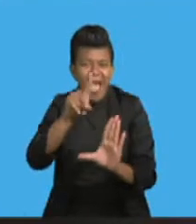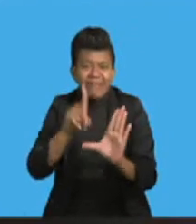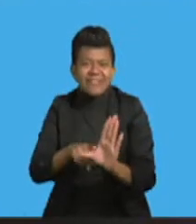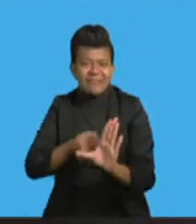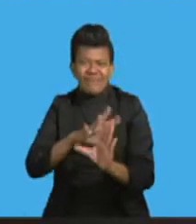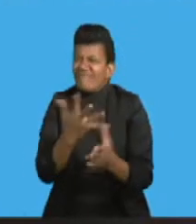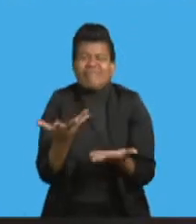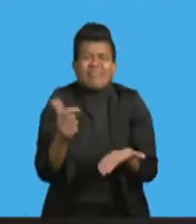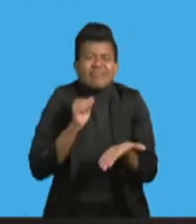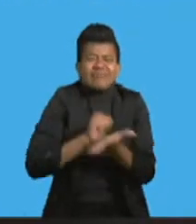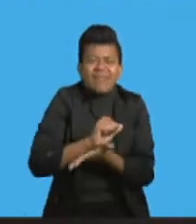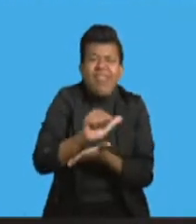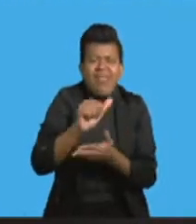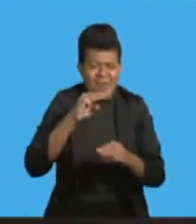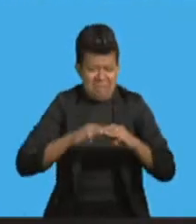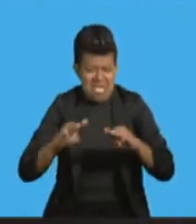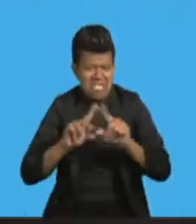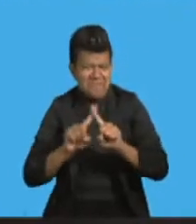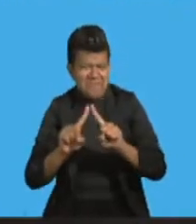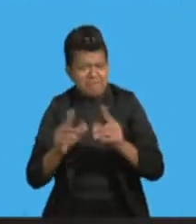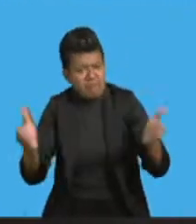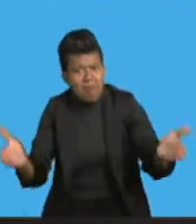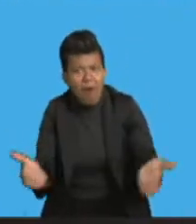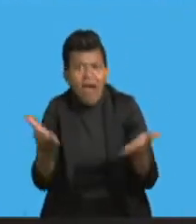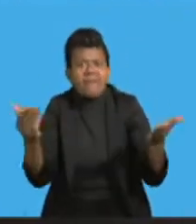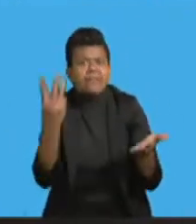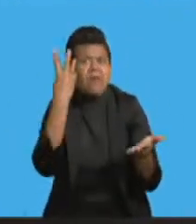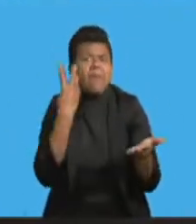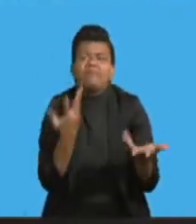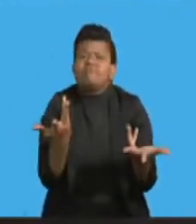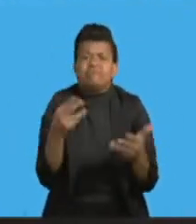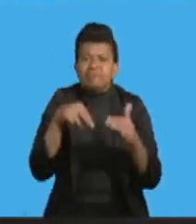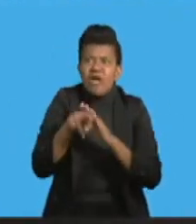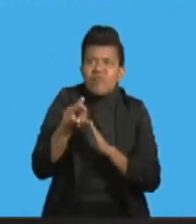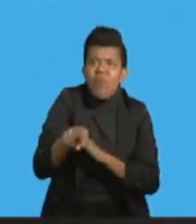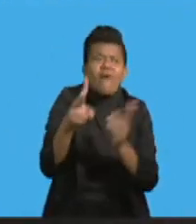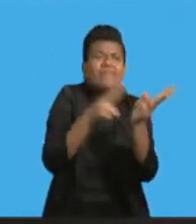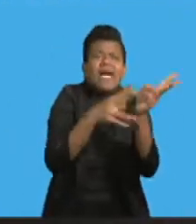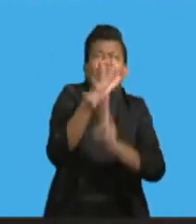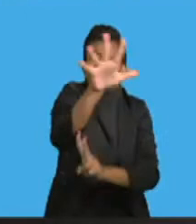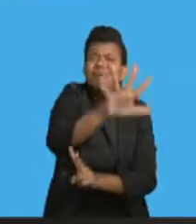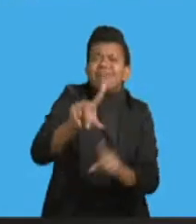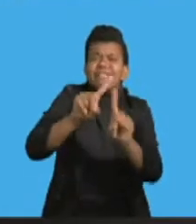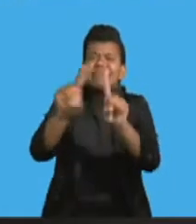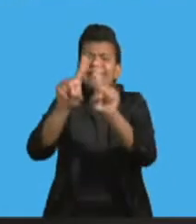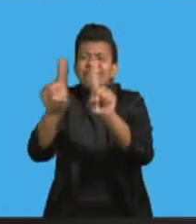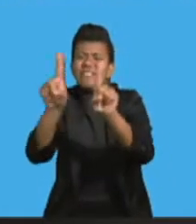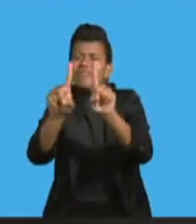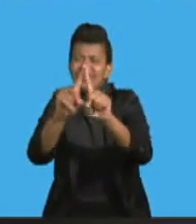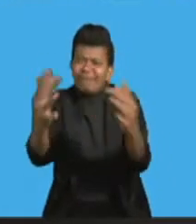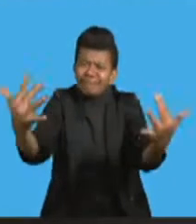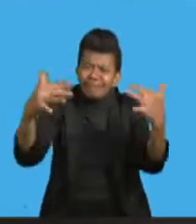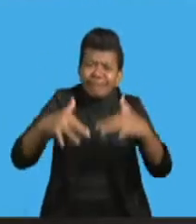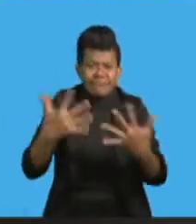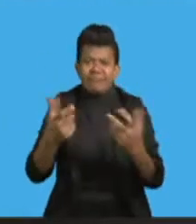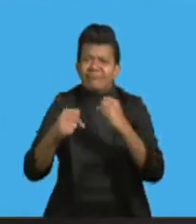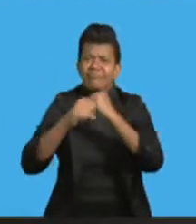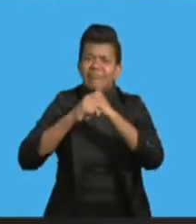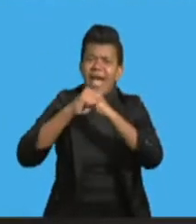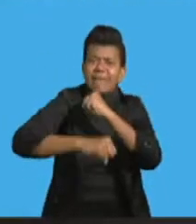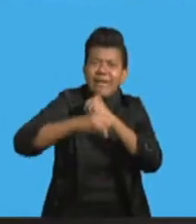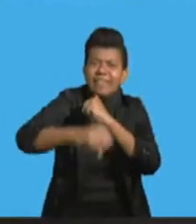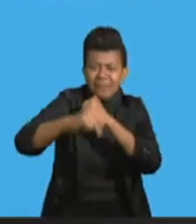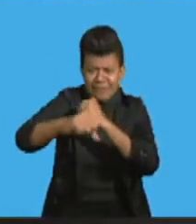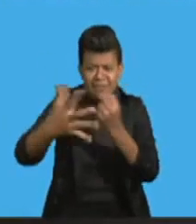development for women living particularly in rural areas. Marketing still is a challenge that we are working with